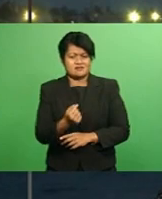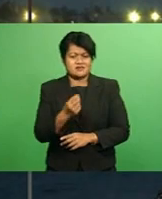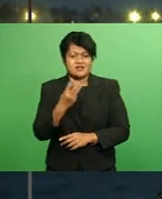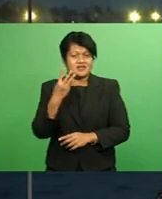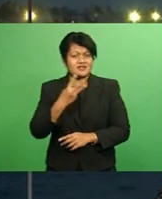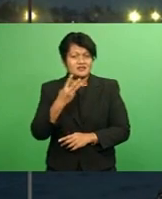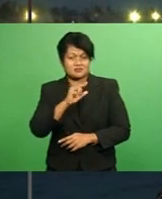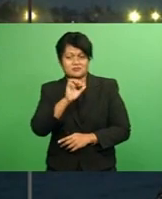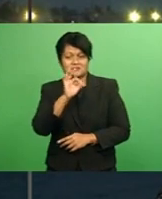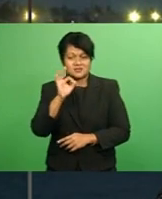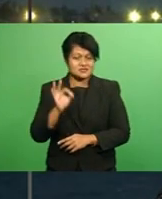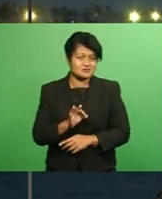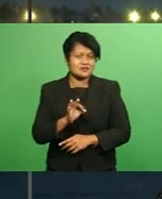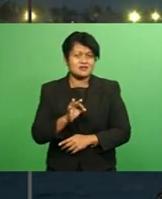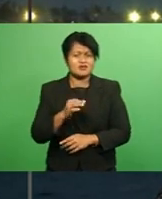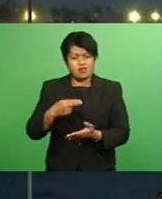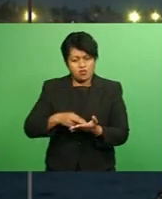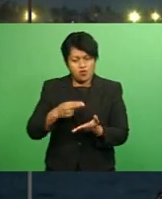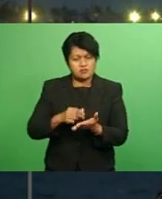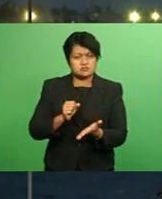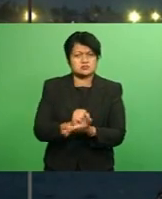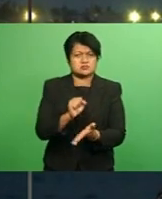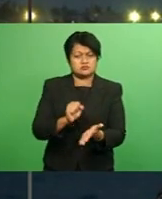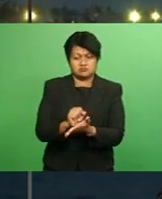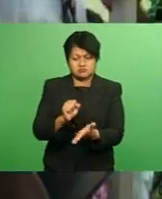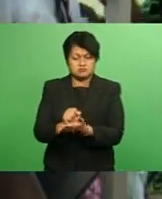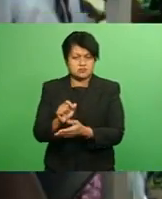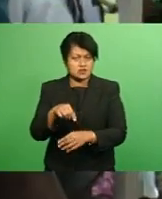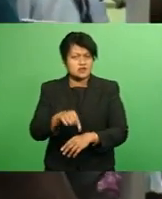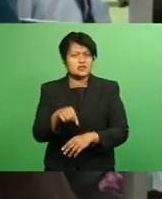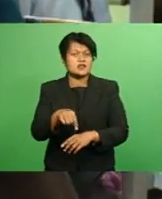rice sold in Fiji. Felipe Naikaso has more.